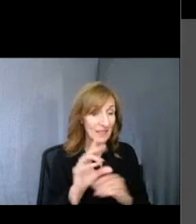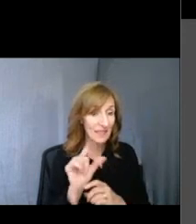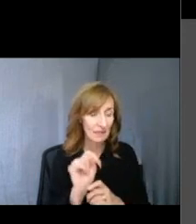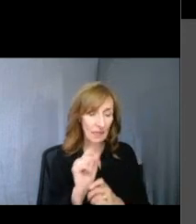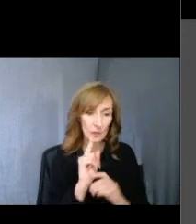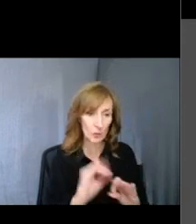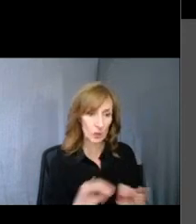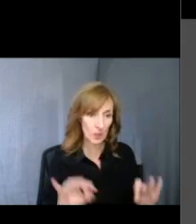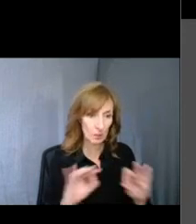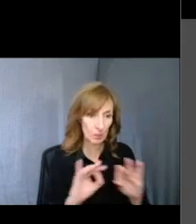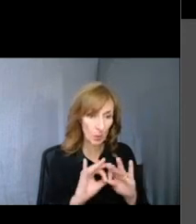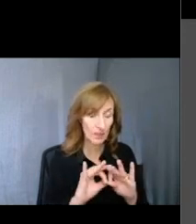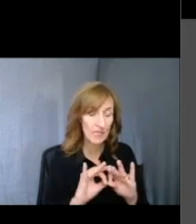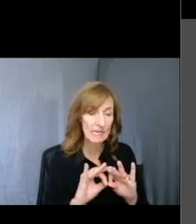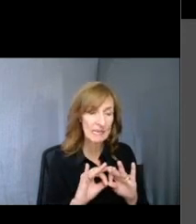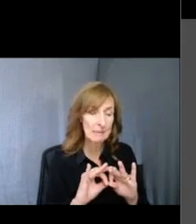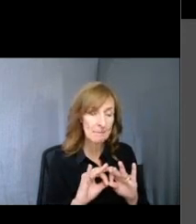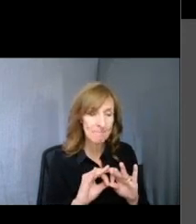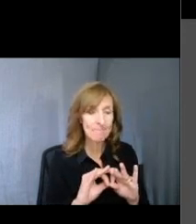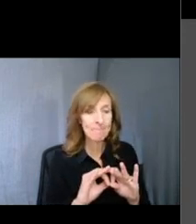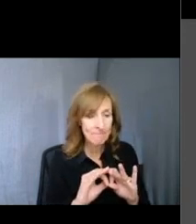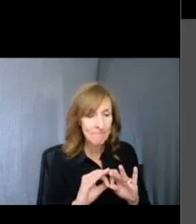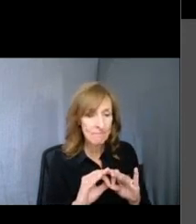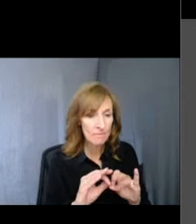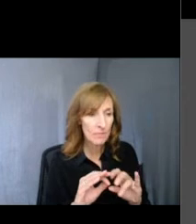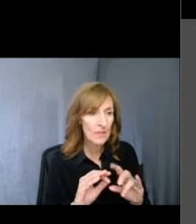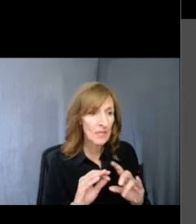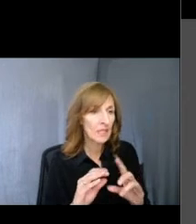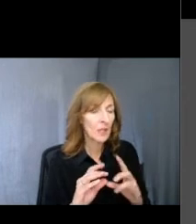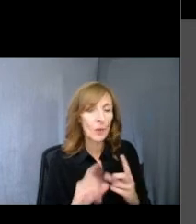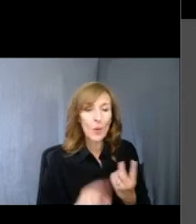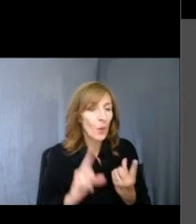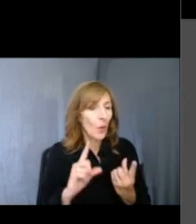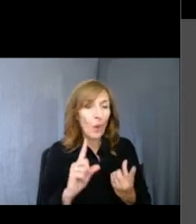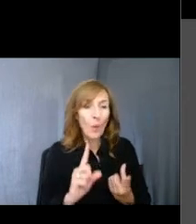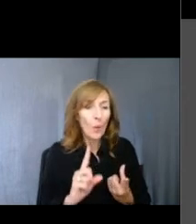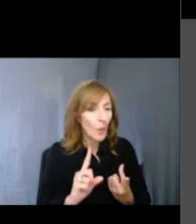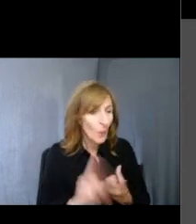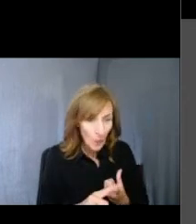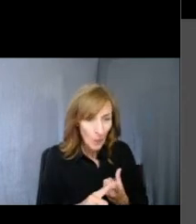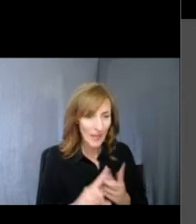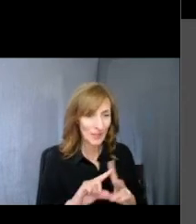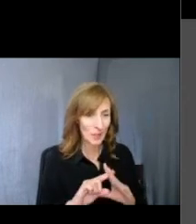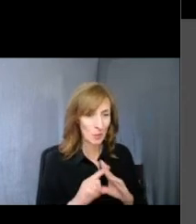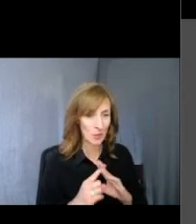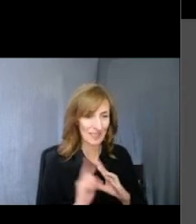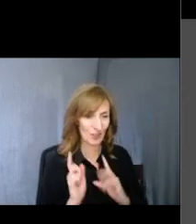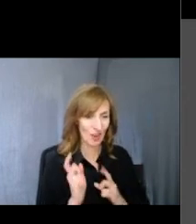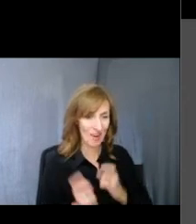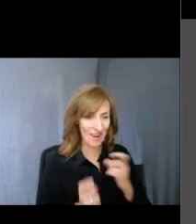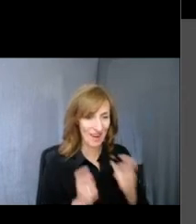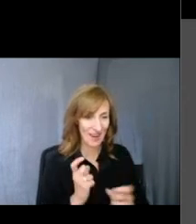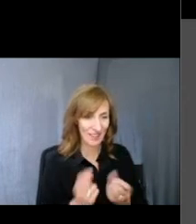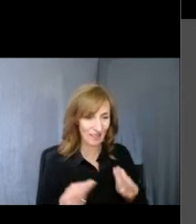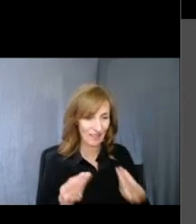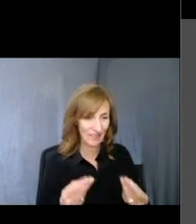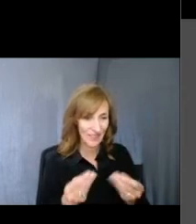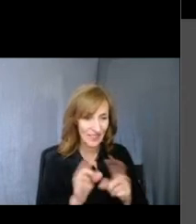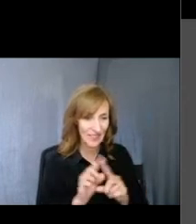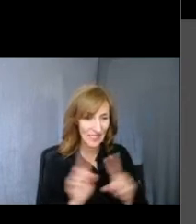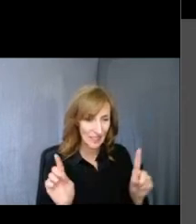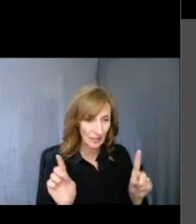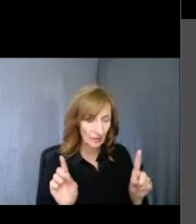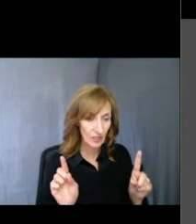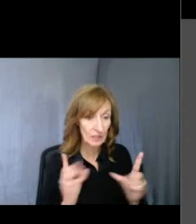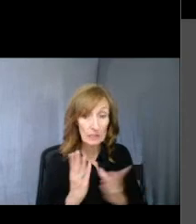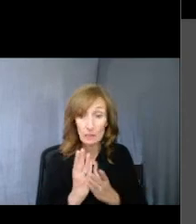The controversy also is, when do we start? And some people are now advocating that we start cats on